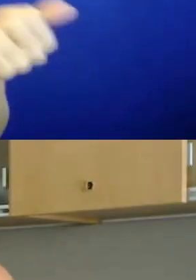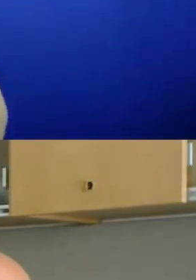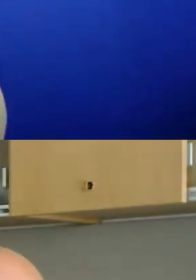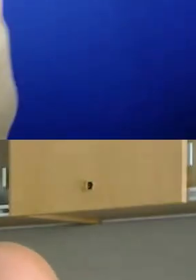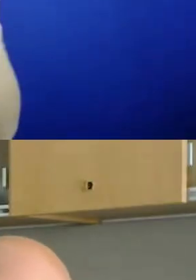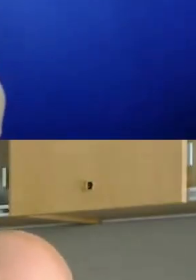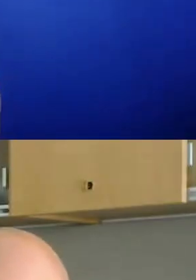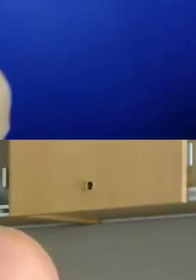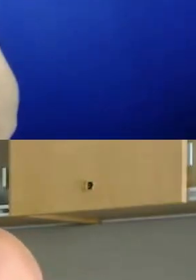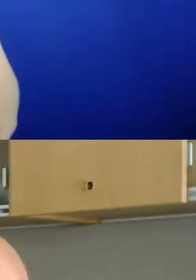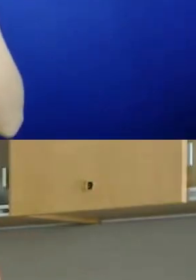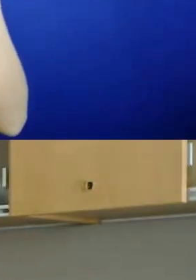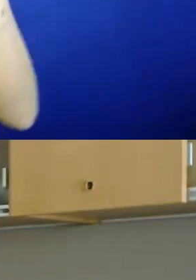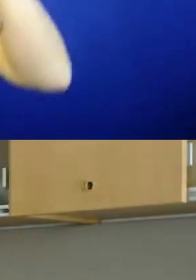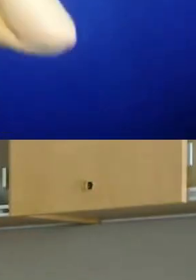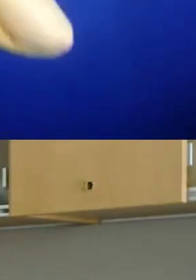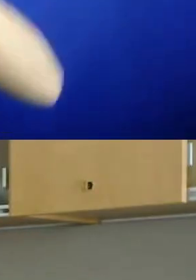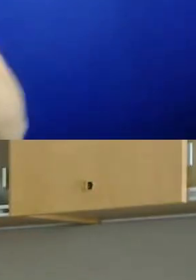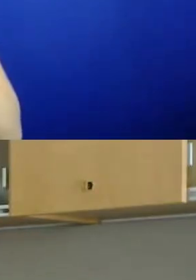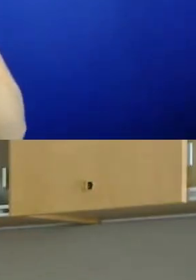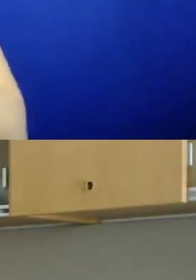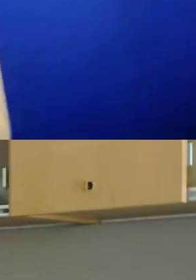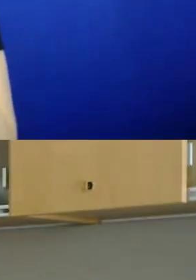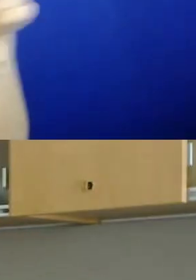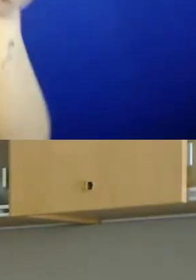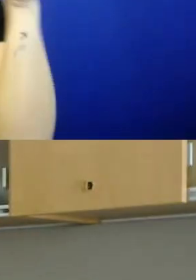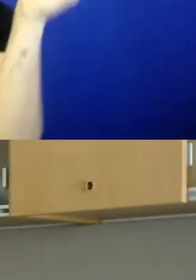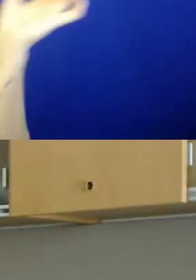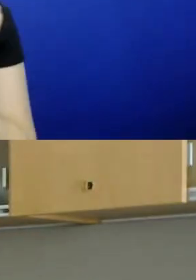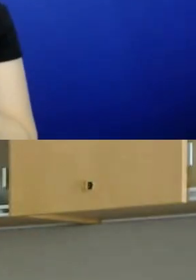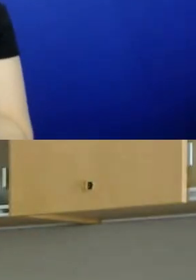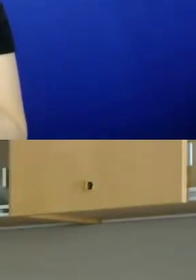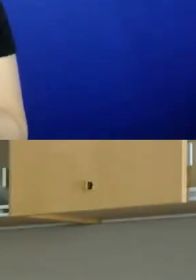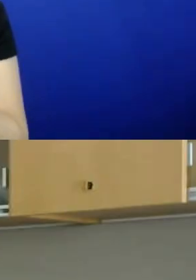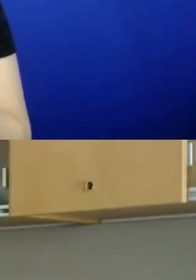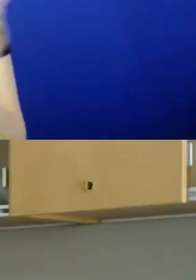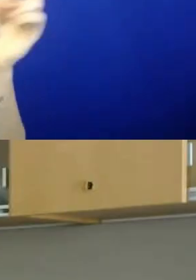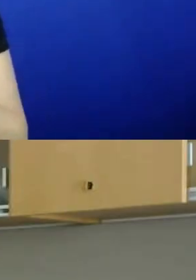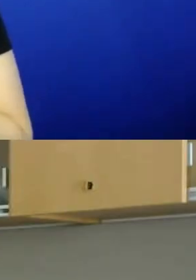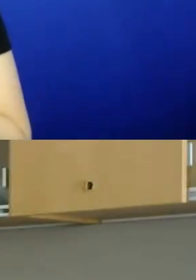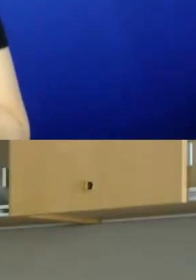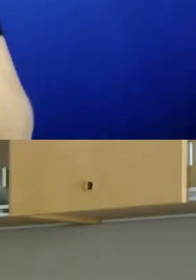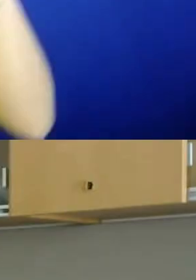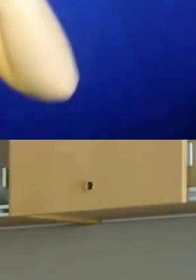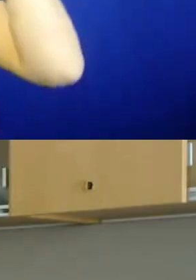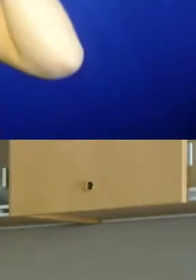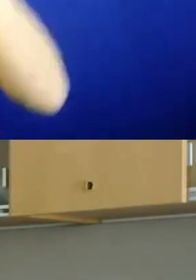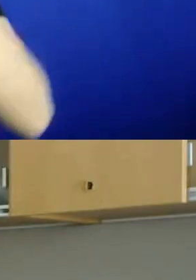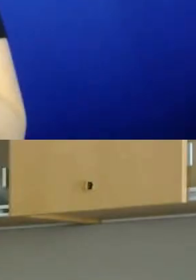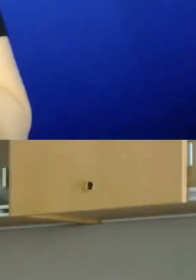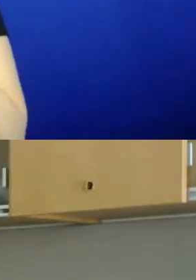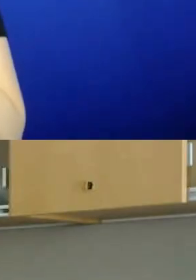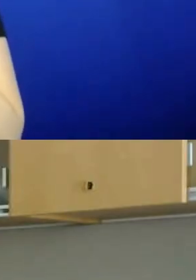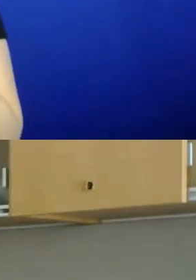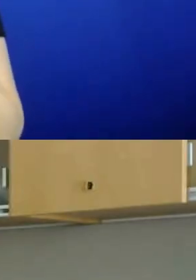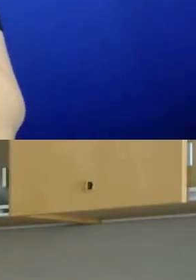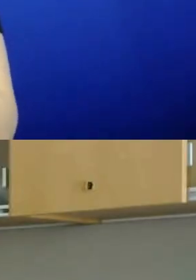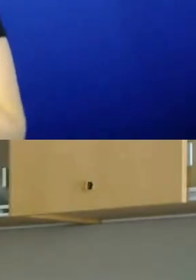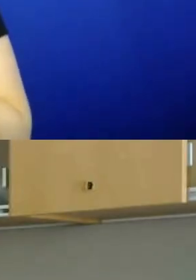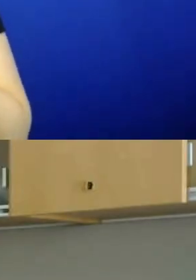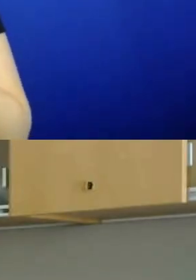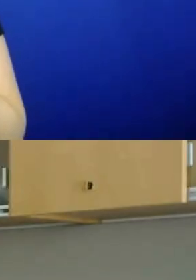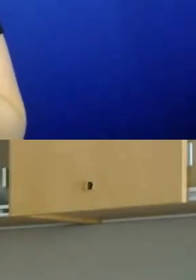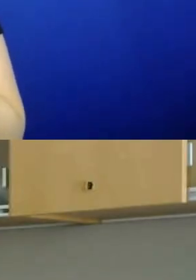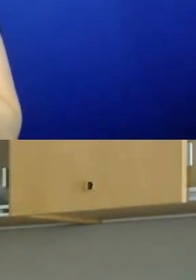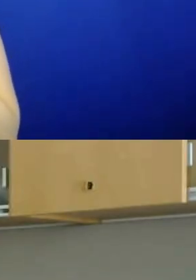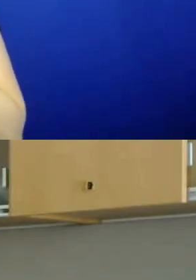federal law. The other hiccup that, since we're talking about federal law, for some people to try to get their